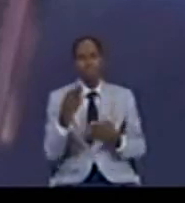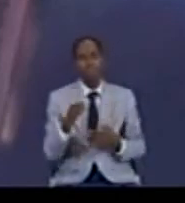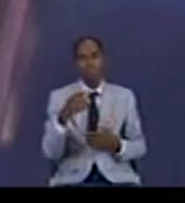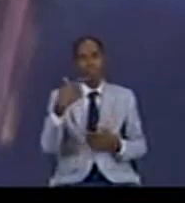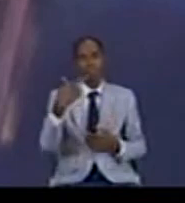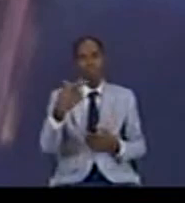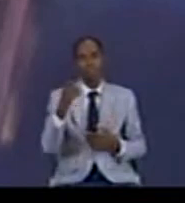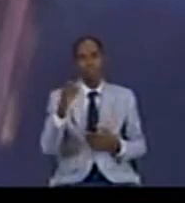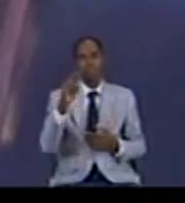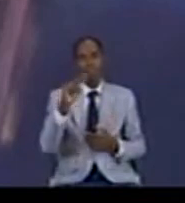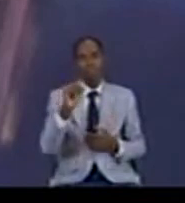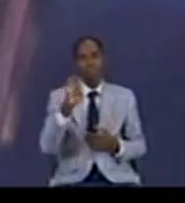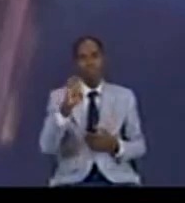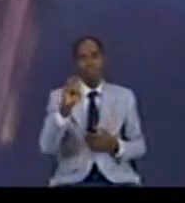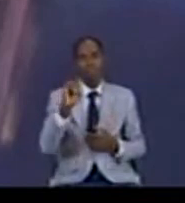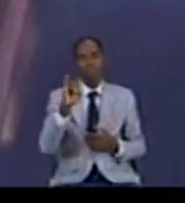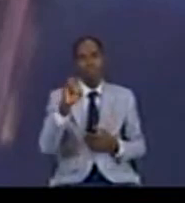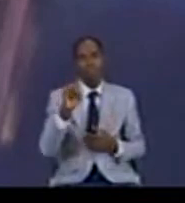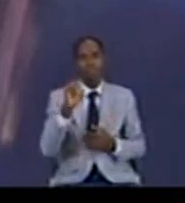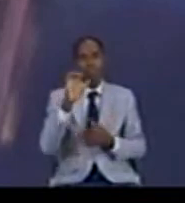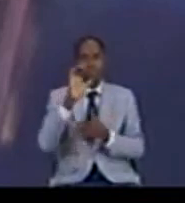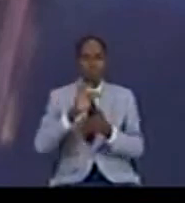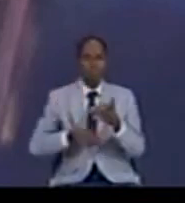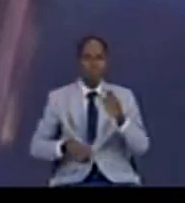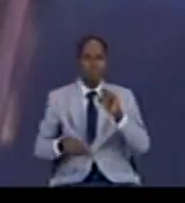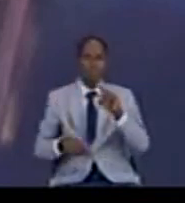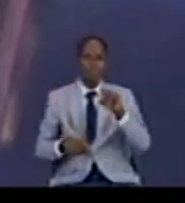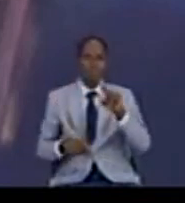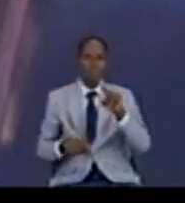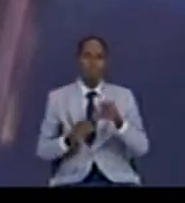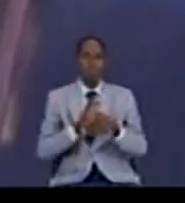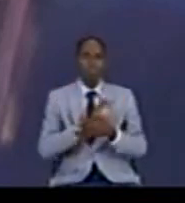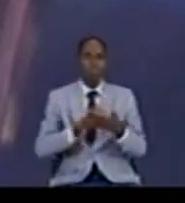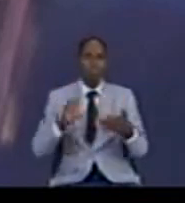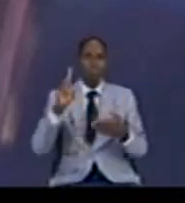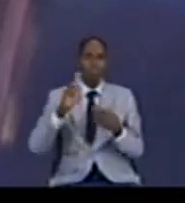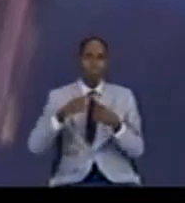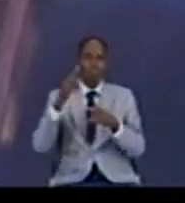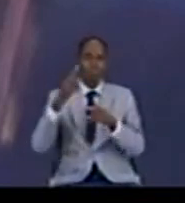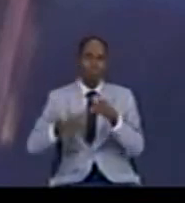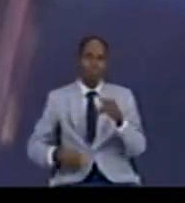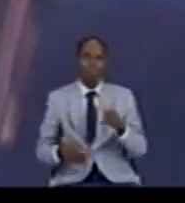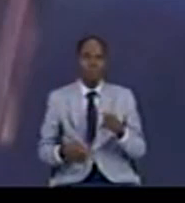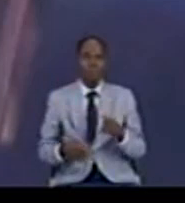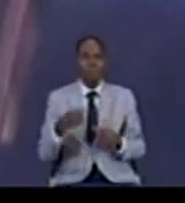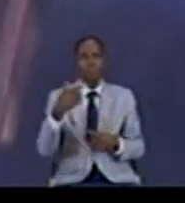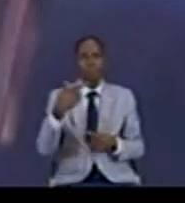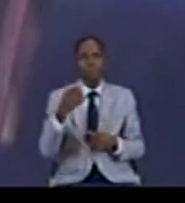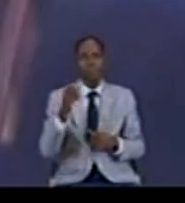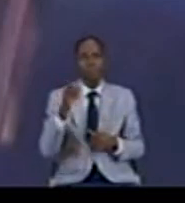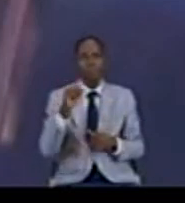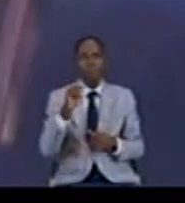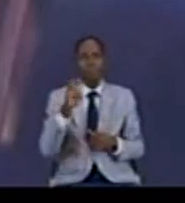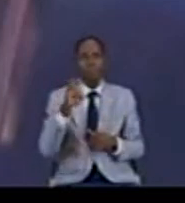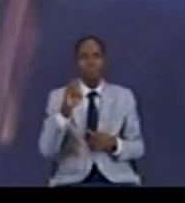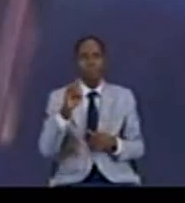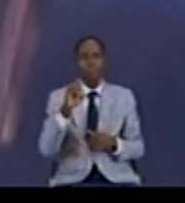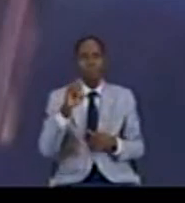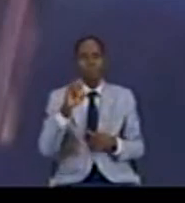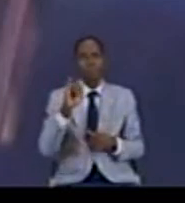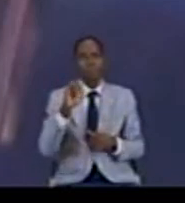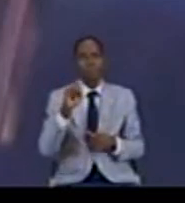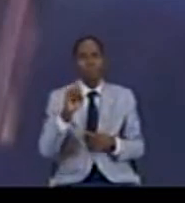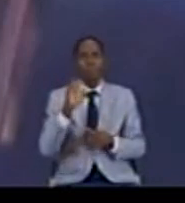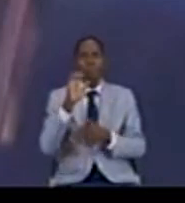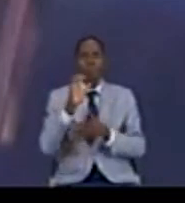chapter 8. And God remembered Noah and every living thing and all the cattle that was with him in the ark, and God made a wind to